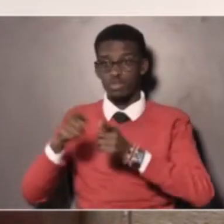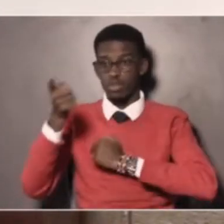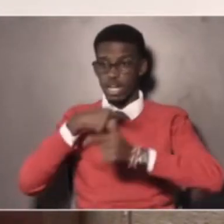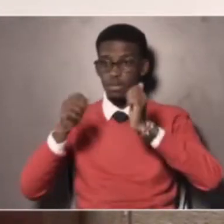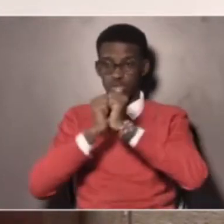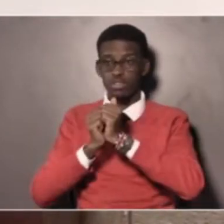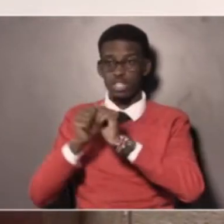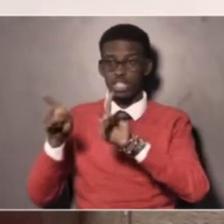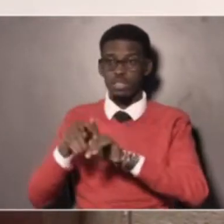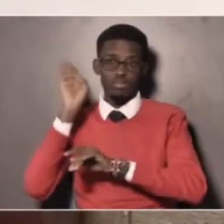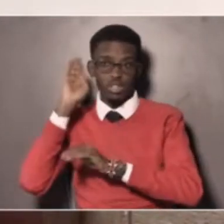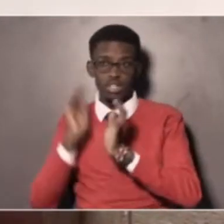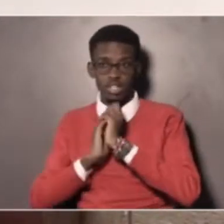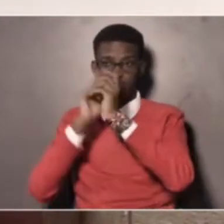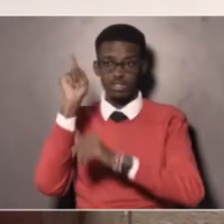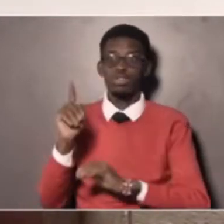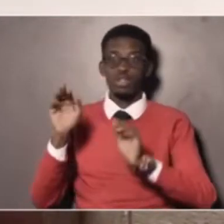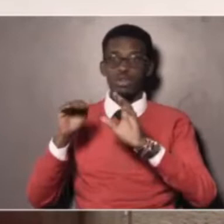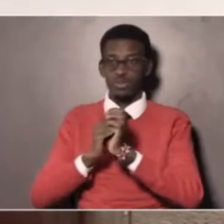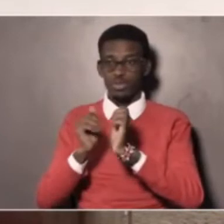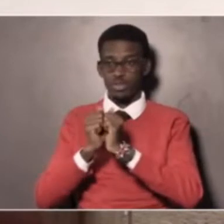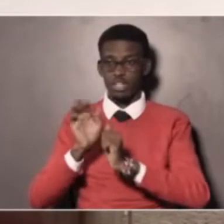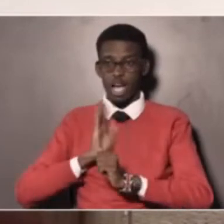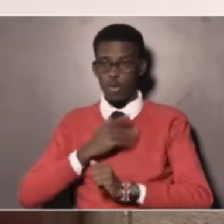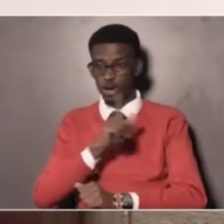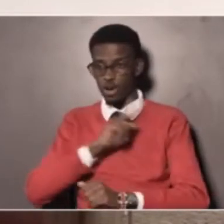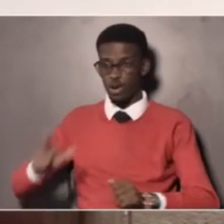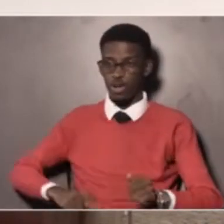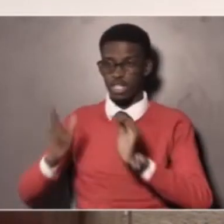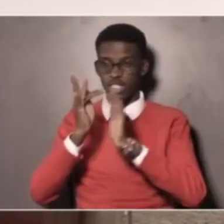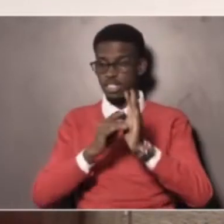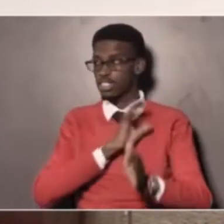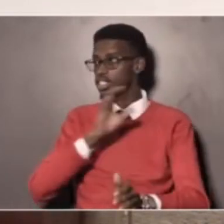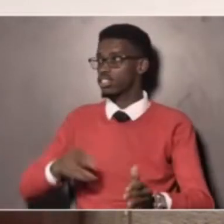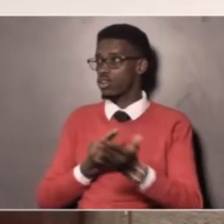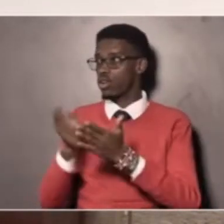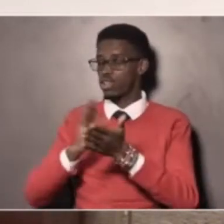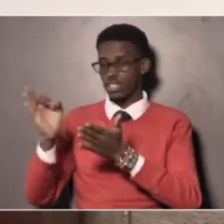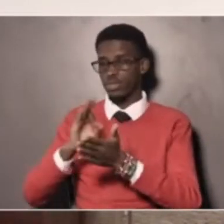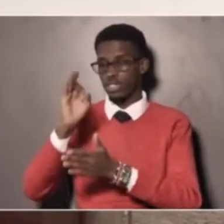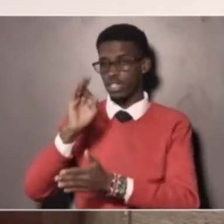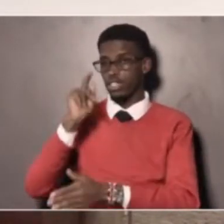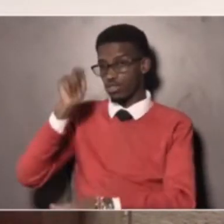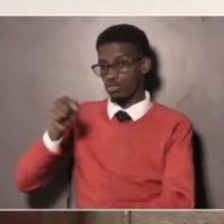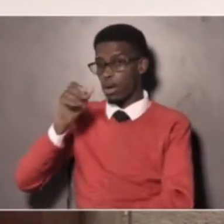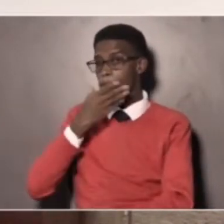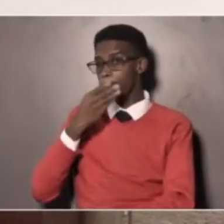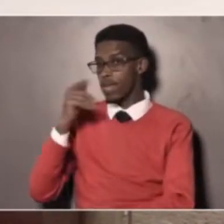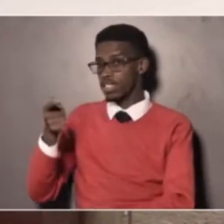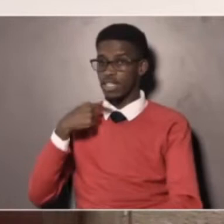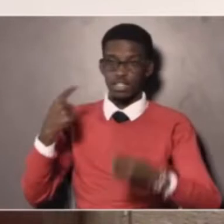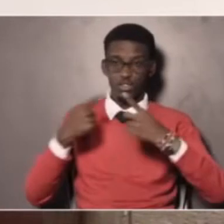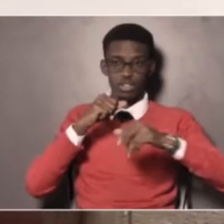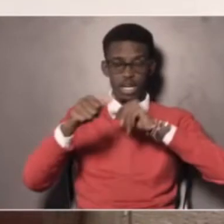heaven to be with you, with our Lord and Savior Jesus Christ, and with the Holy Spirit, Father. Stephen, up to today, speaks to us,